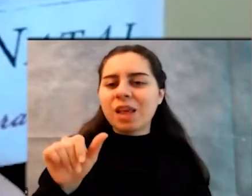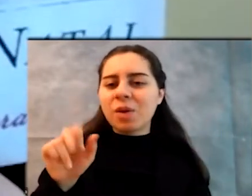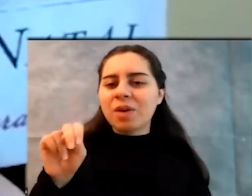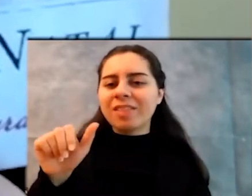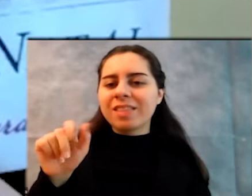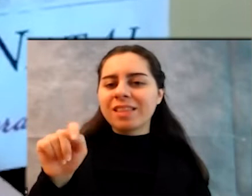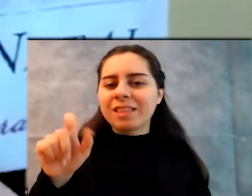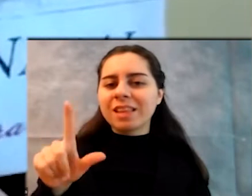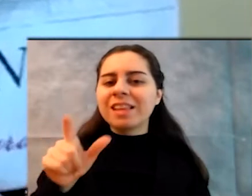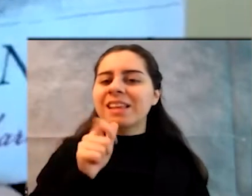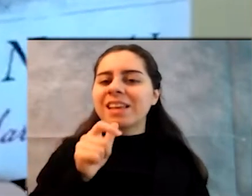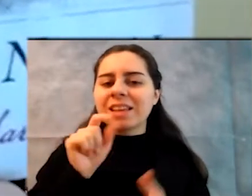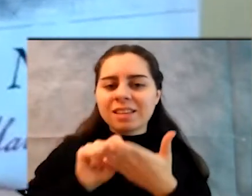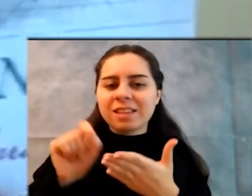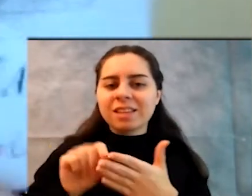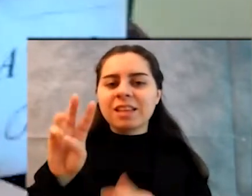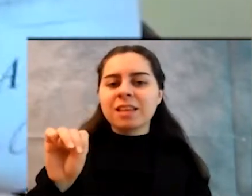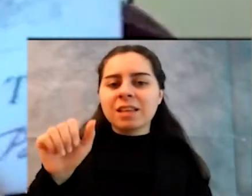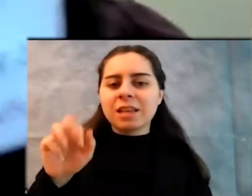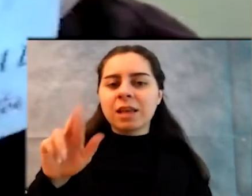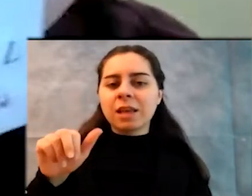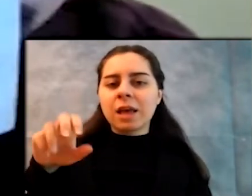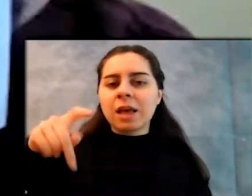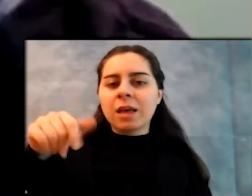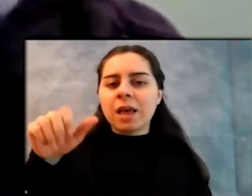by Mara Pastor, and this is a translated work.